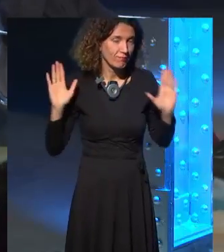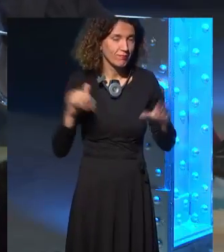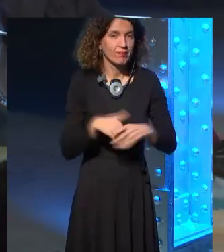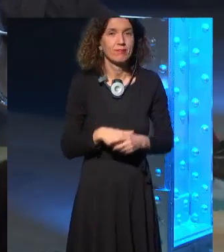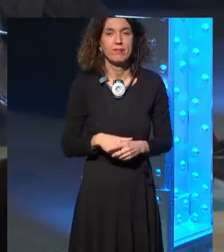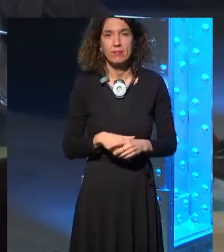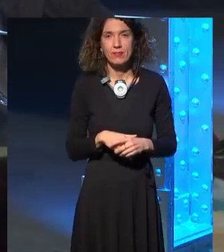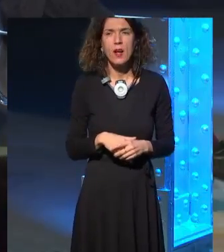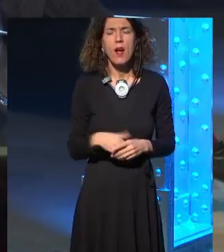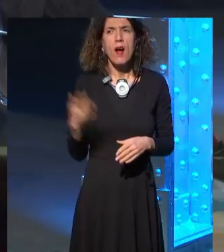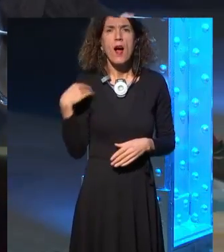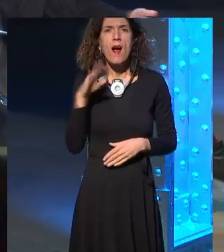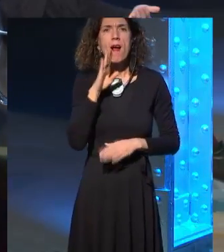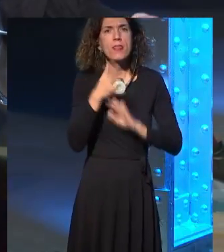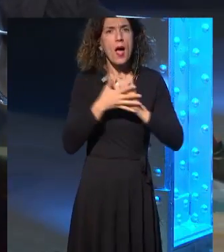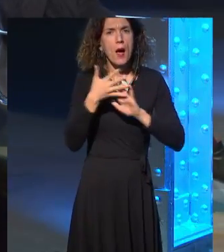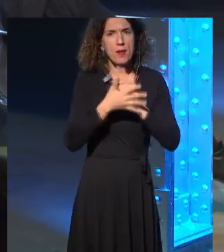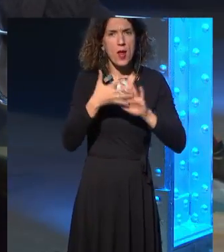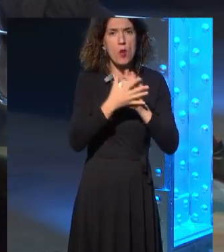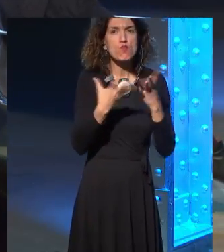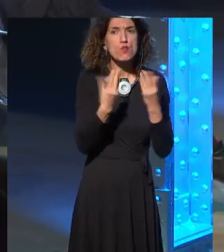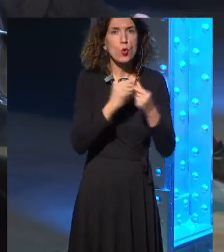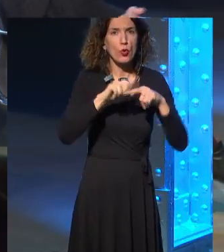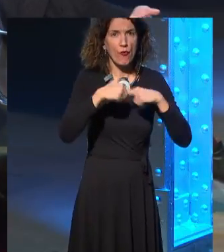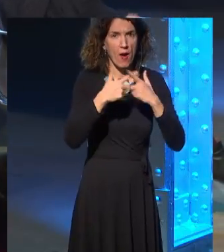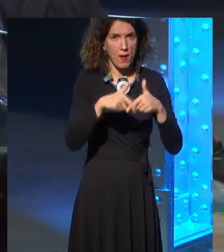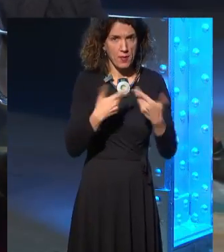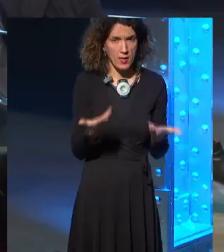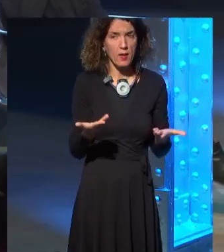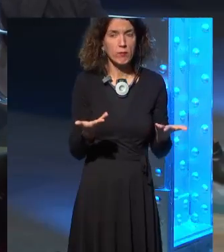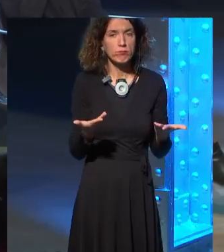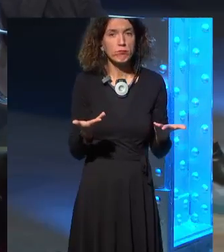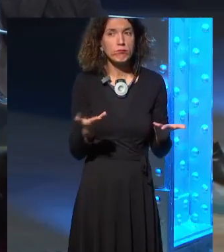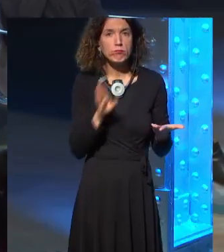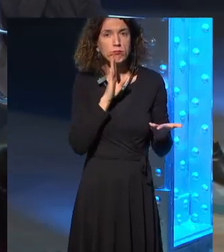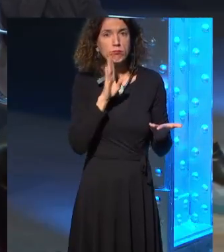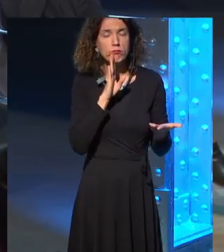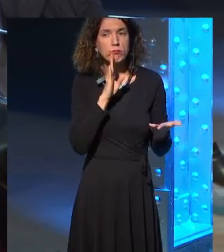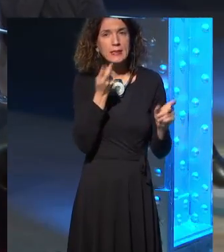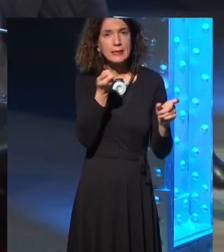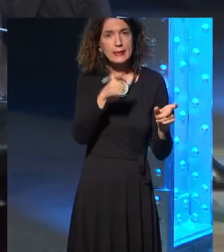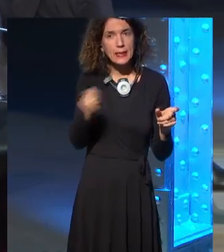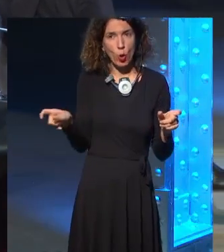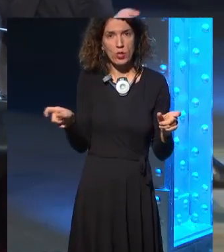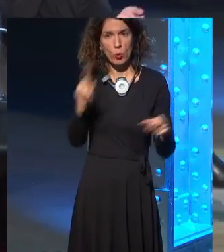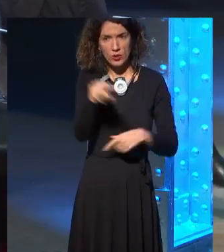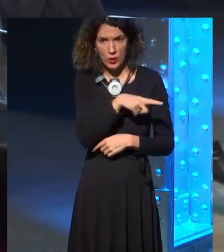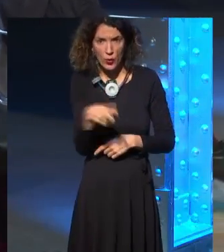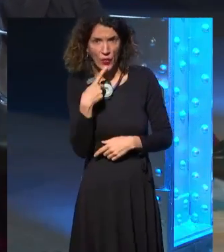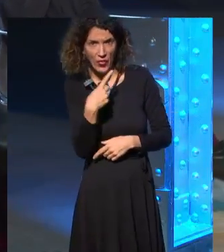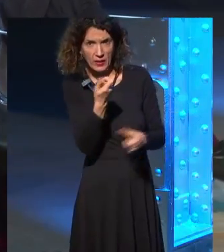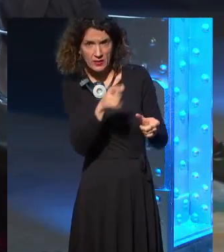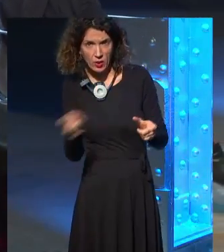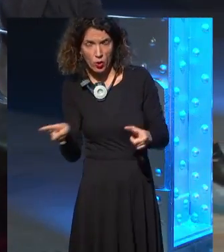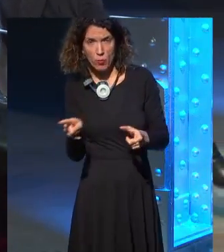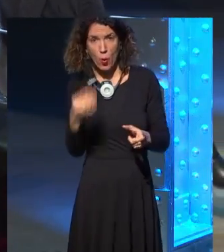you said that many of your relatives would come up with that synonym or that. Yeah? What do you think